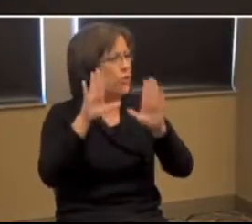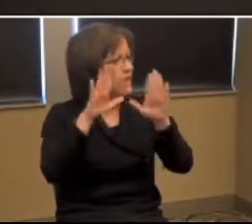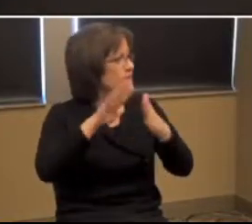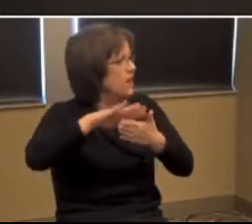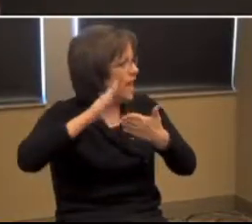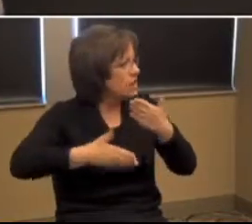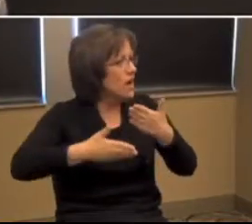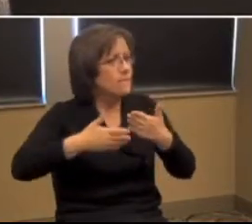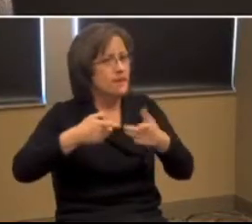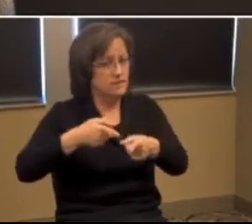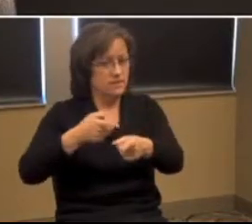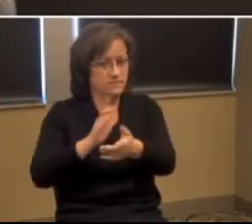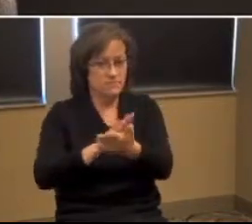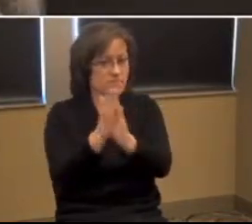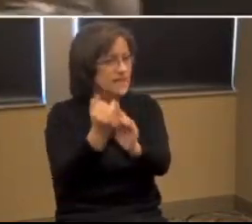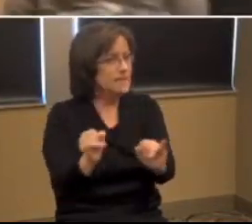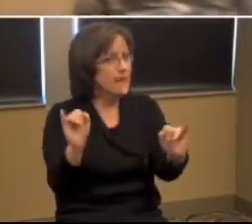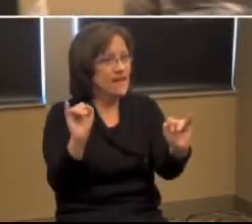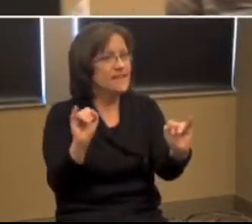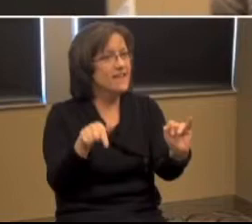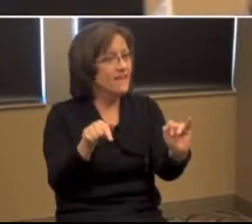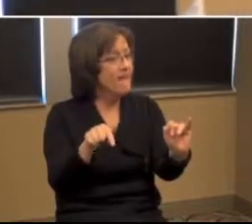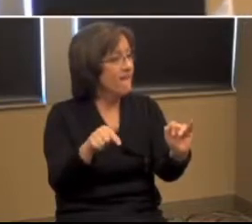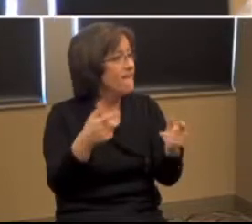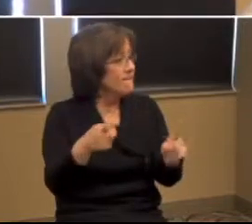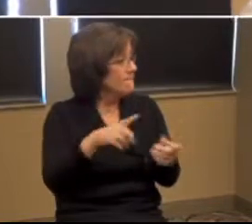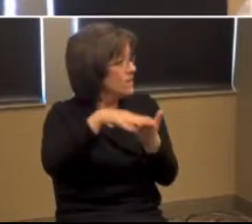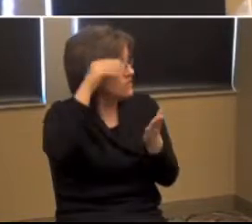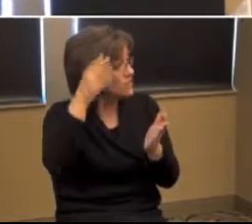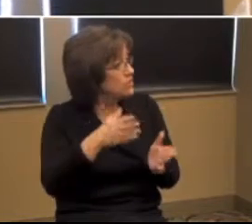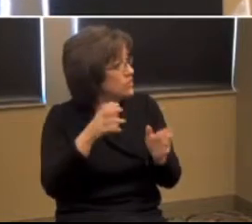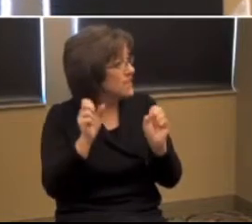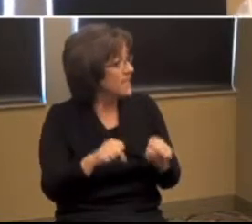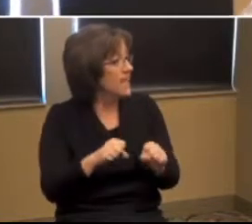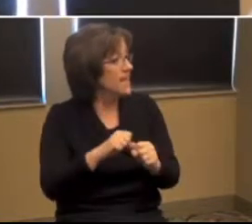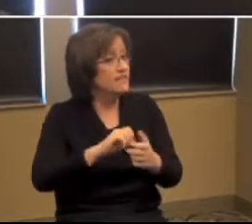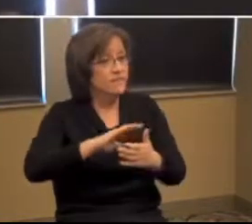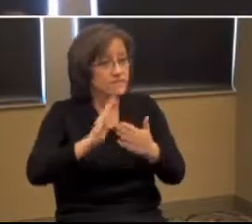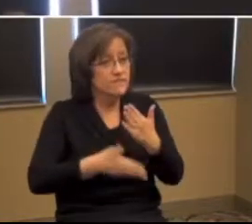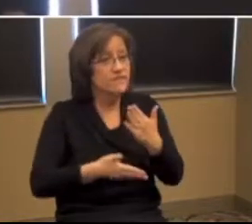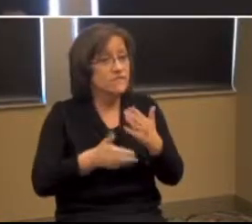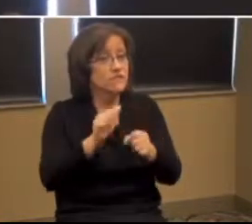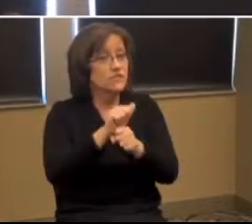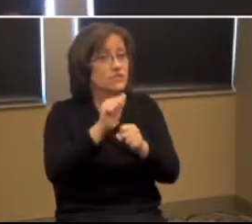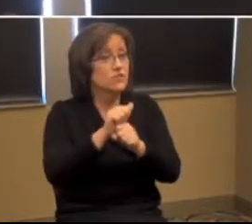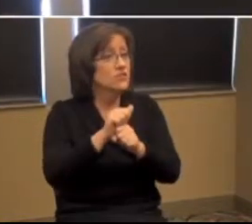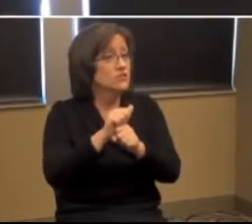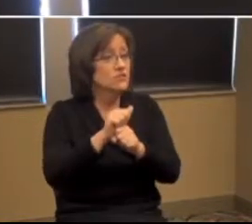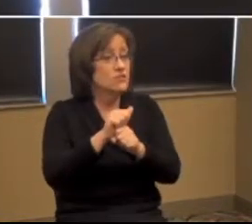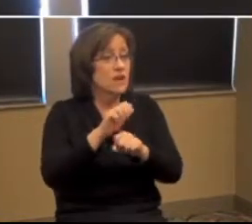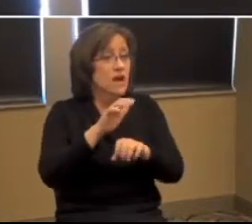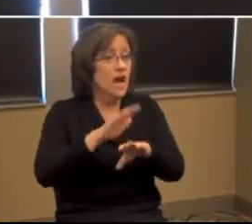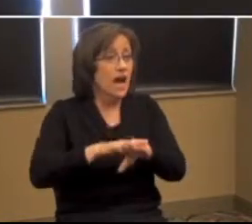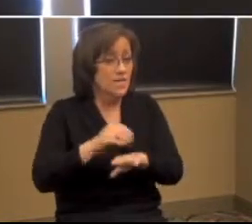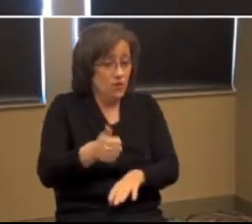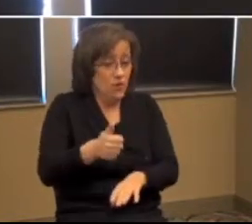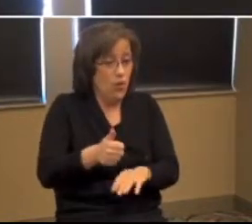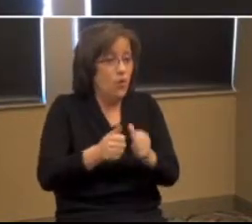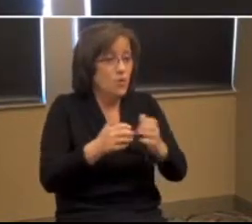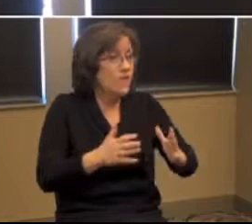right? Independence. When a student can complete a task on their own without teacher